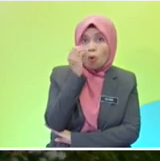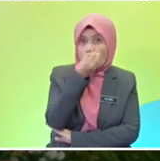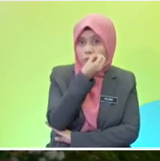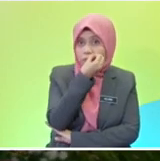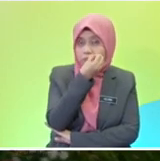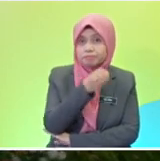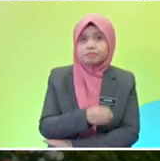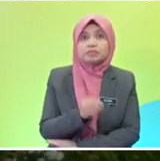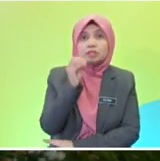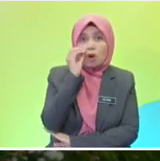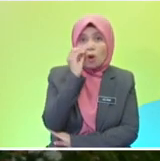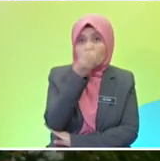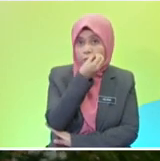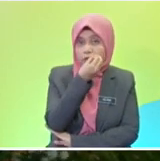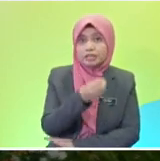or.